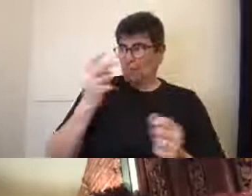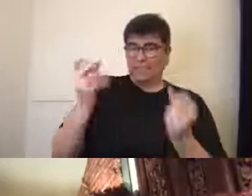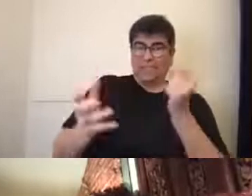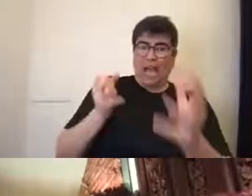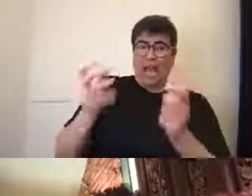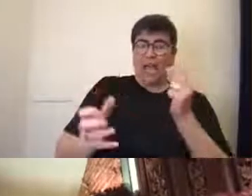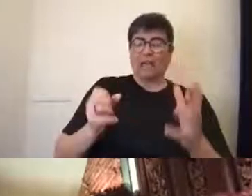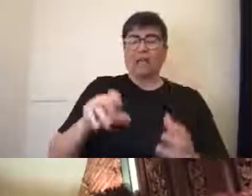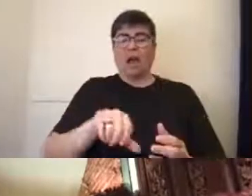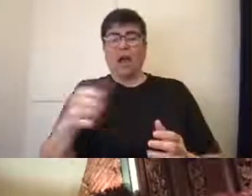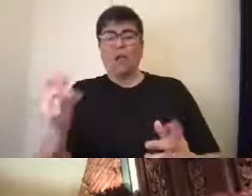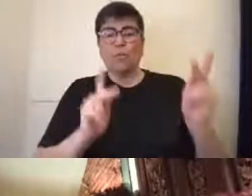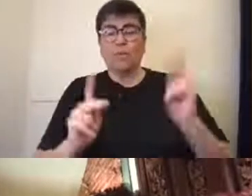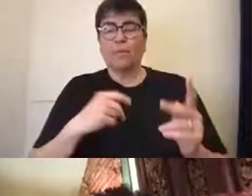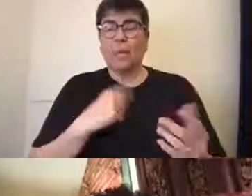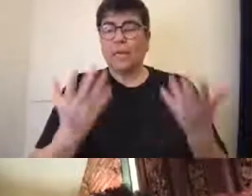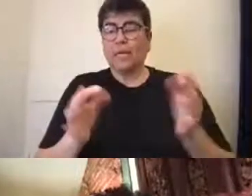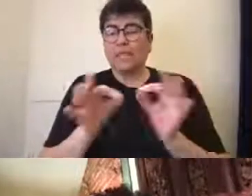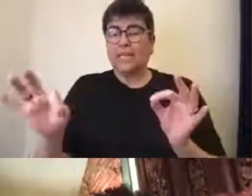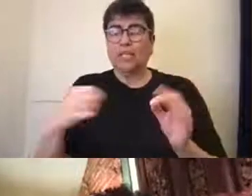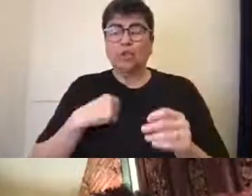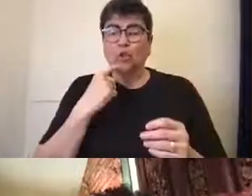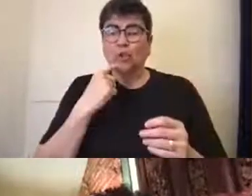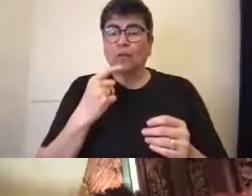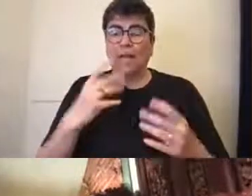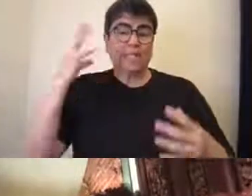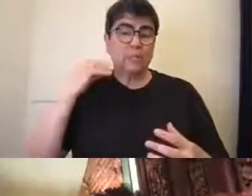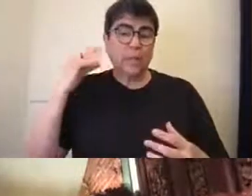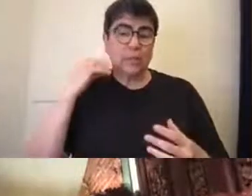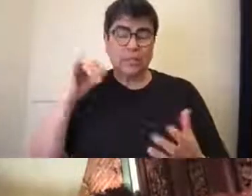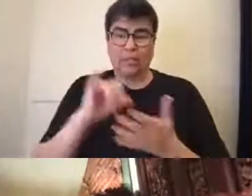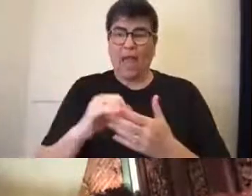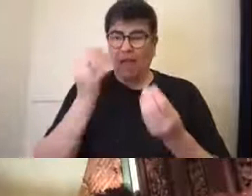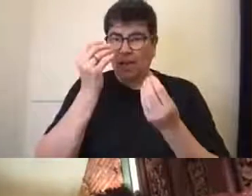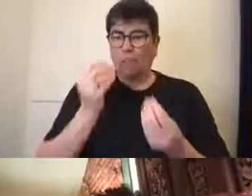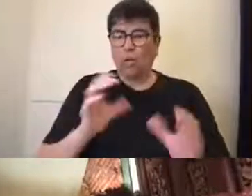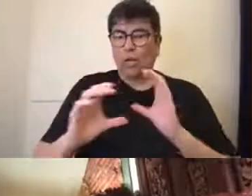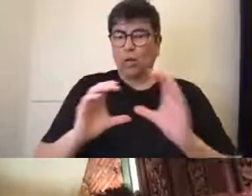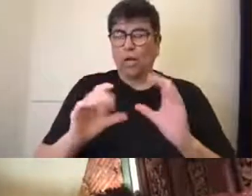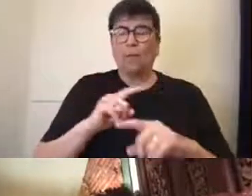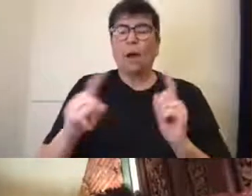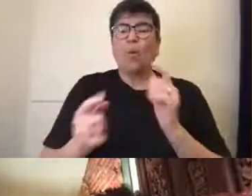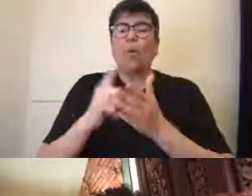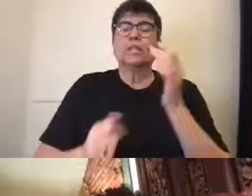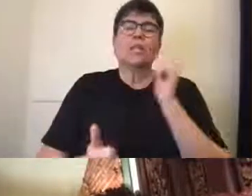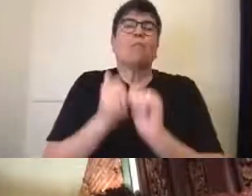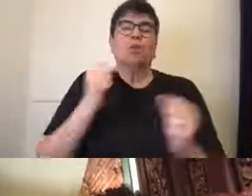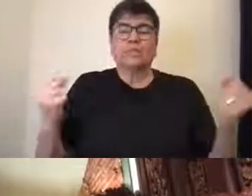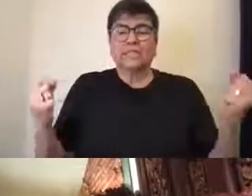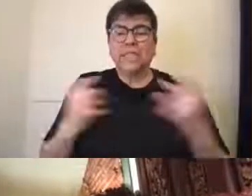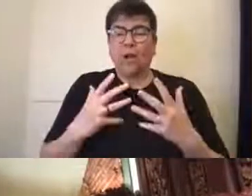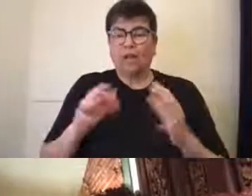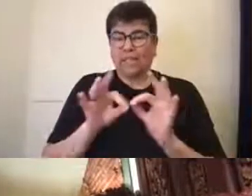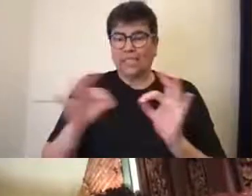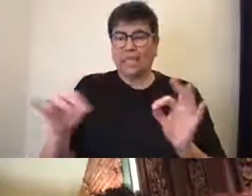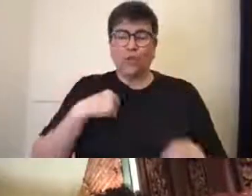you. Another, for other people, it might just be a sentence that you've experienced being communicated. But what is the most terrifying sentence